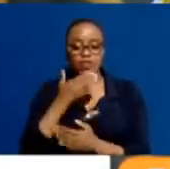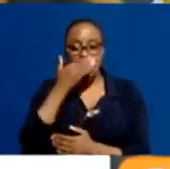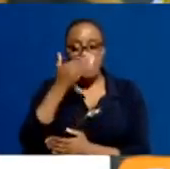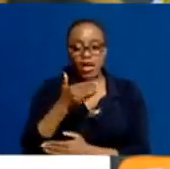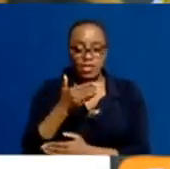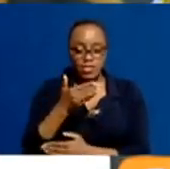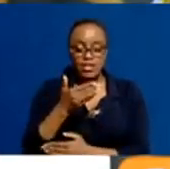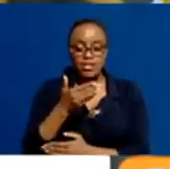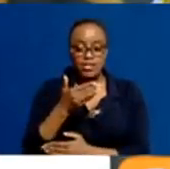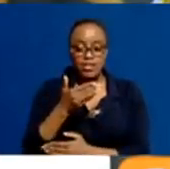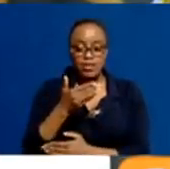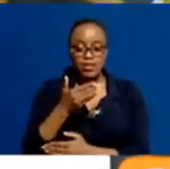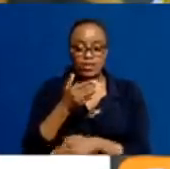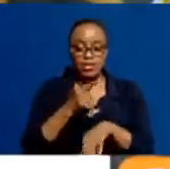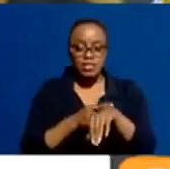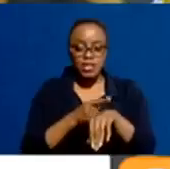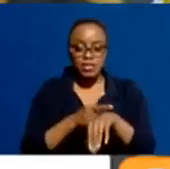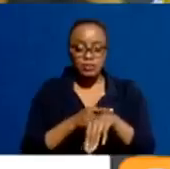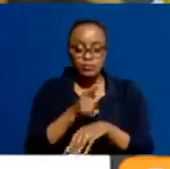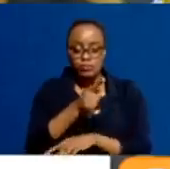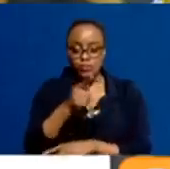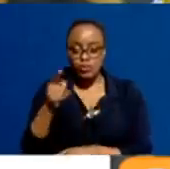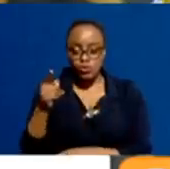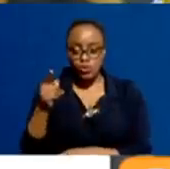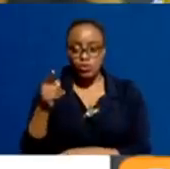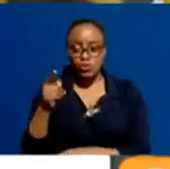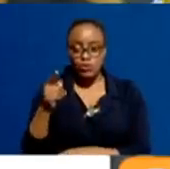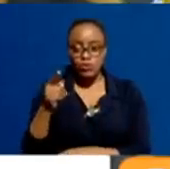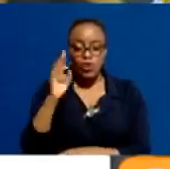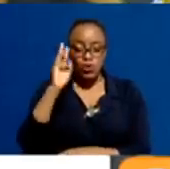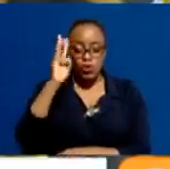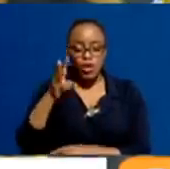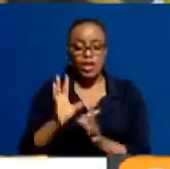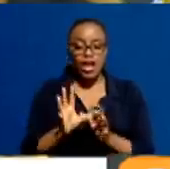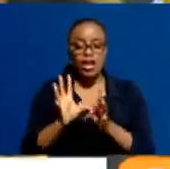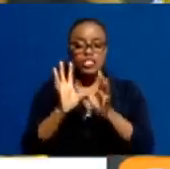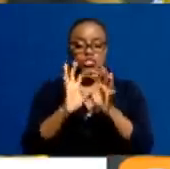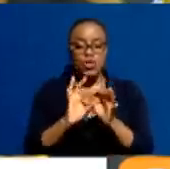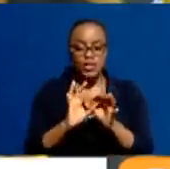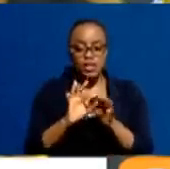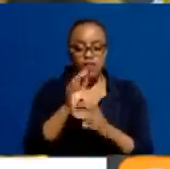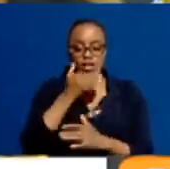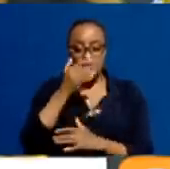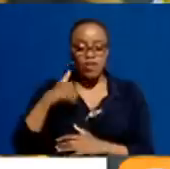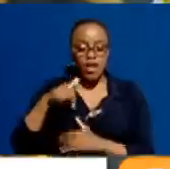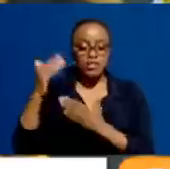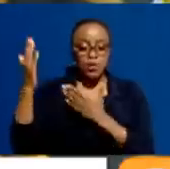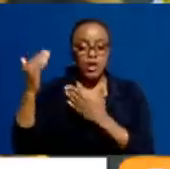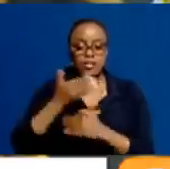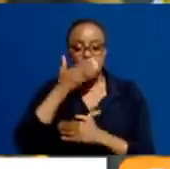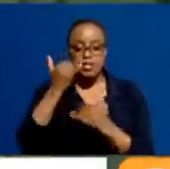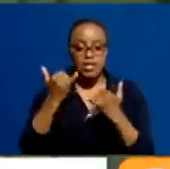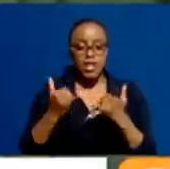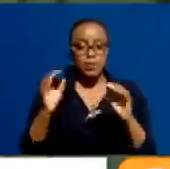answers when you will be making a rejoinder. We are not expecting the answers